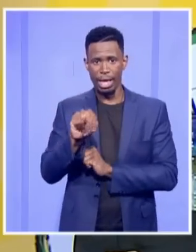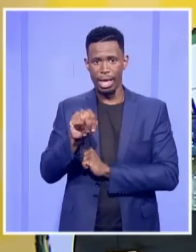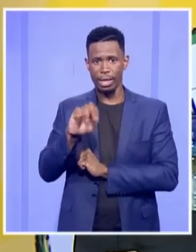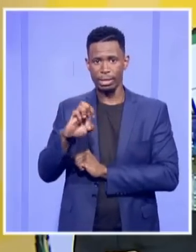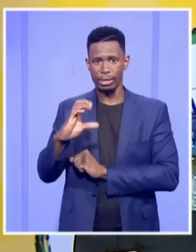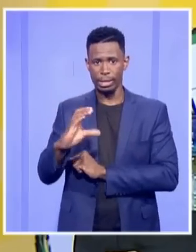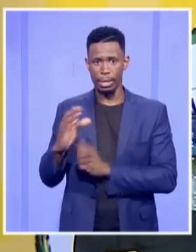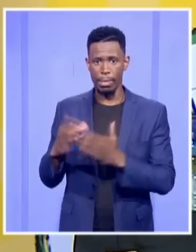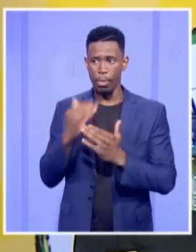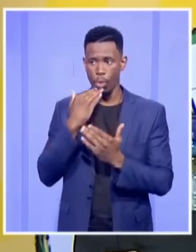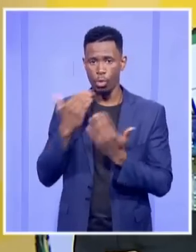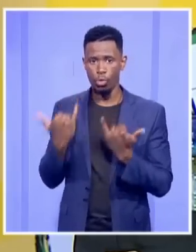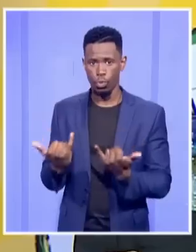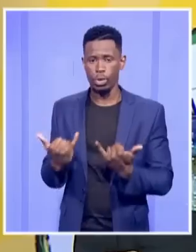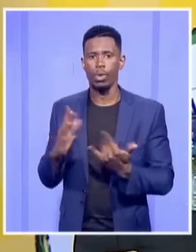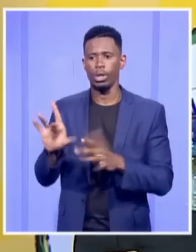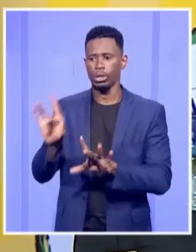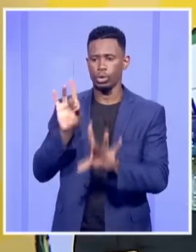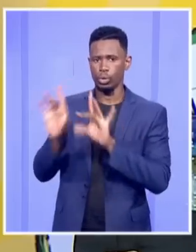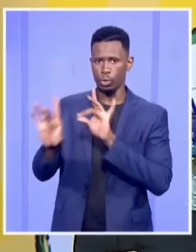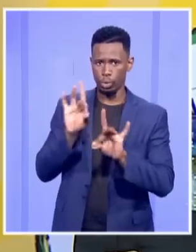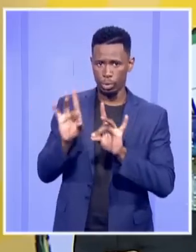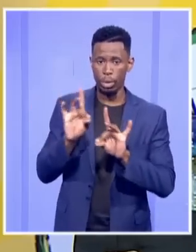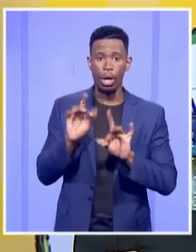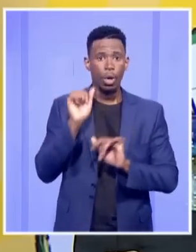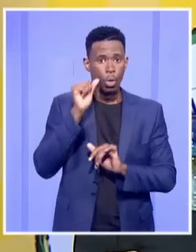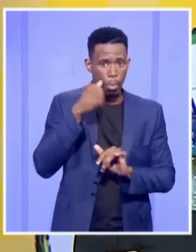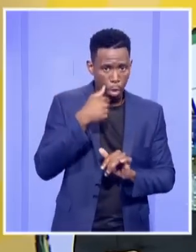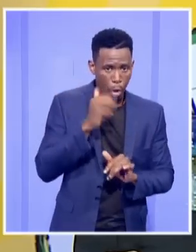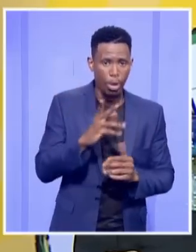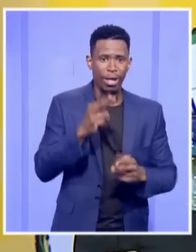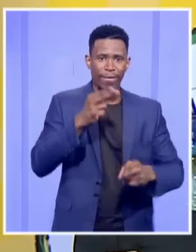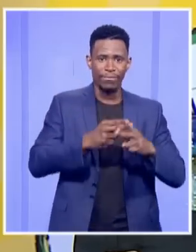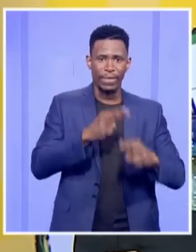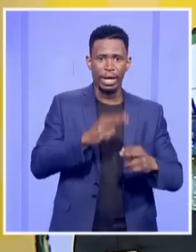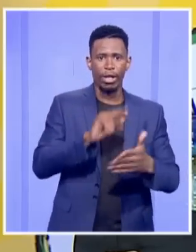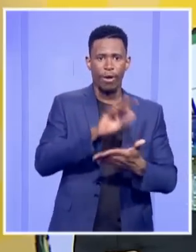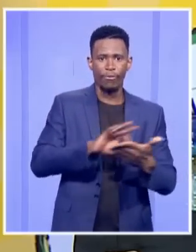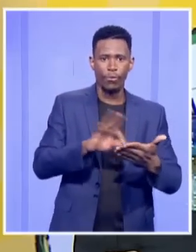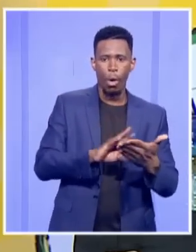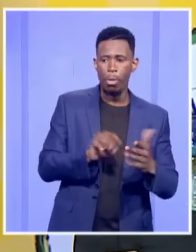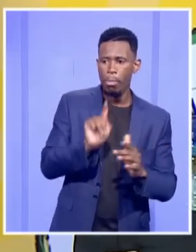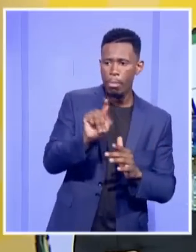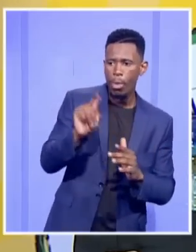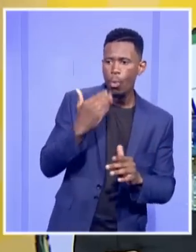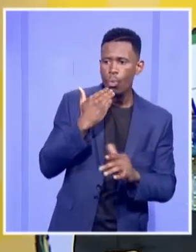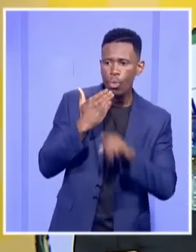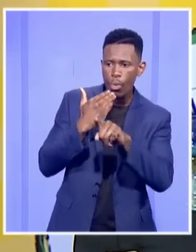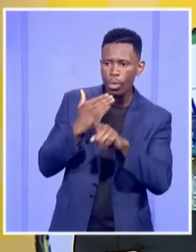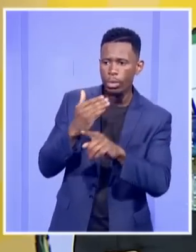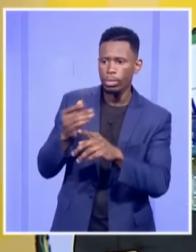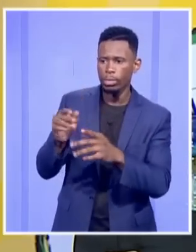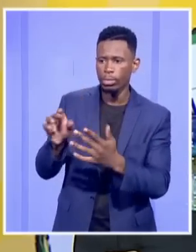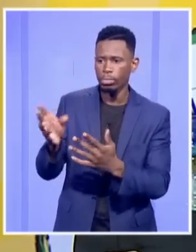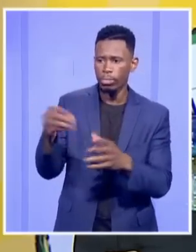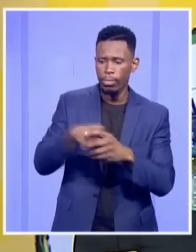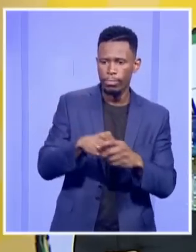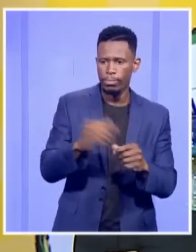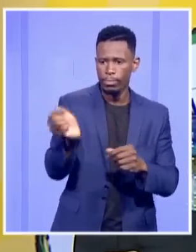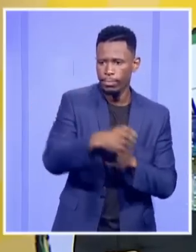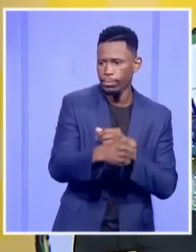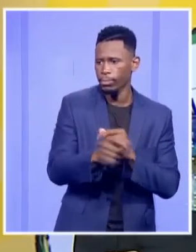it will do everything else to make sure that all these processes run smoothly. We're encouraged by the fact